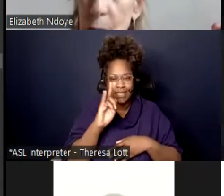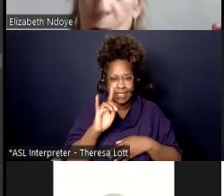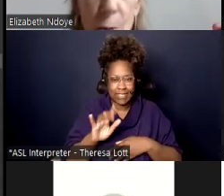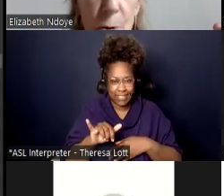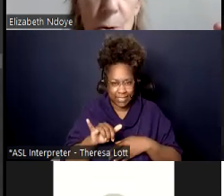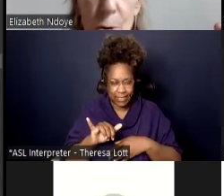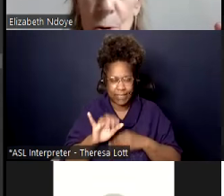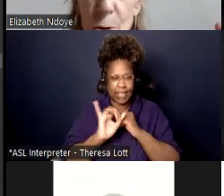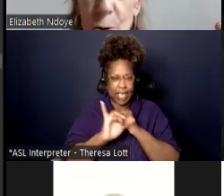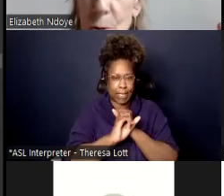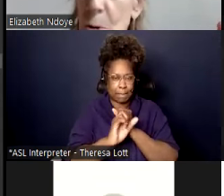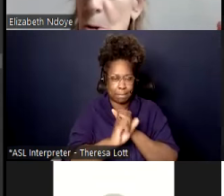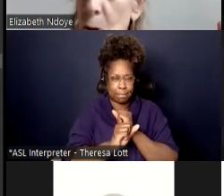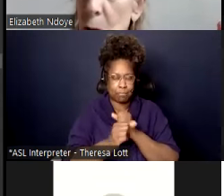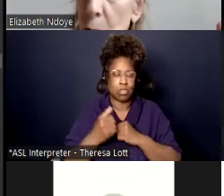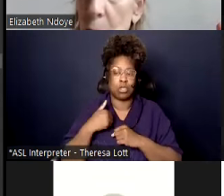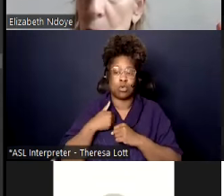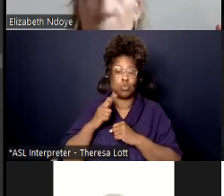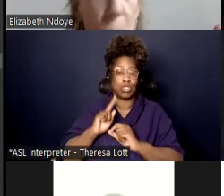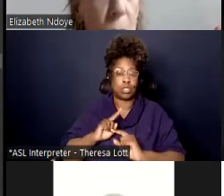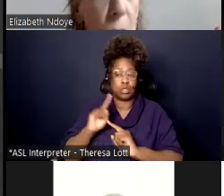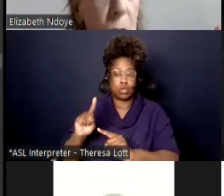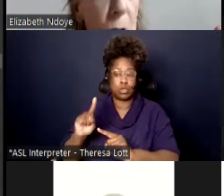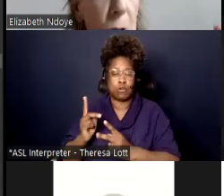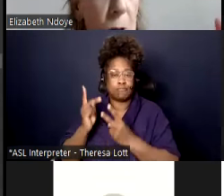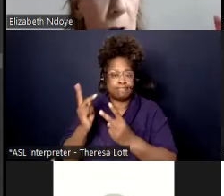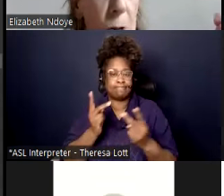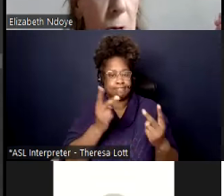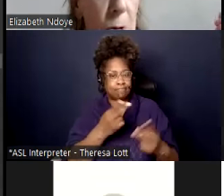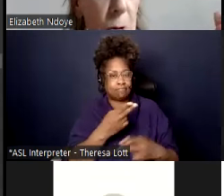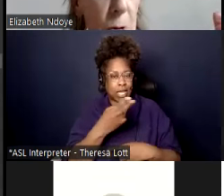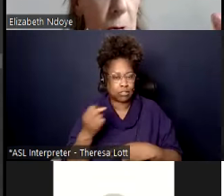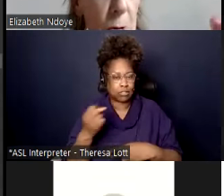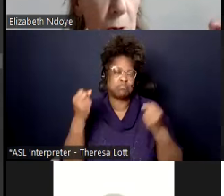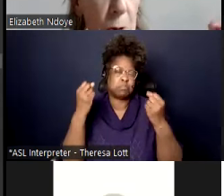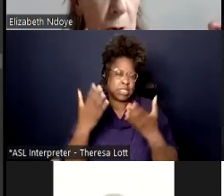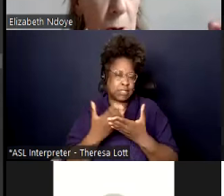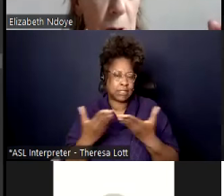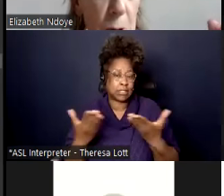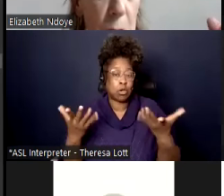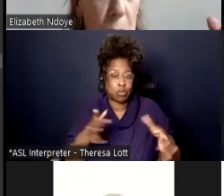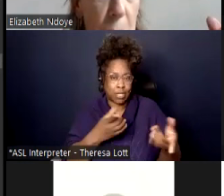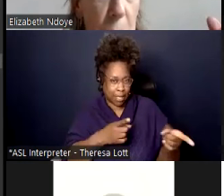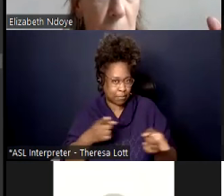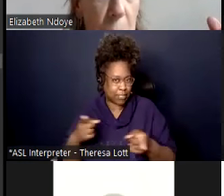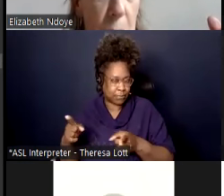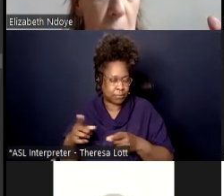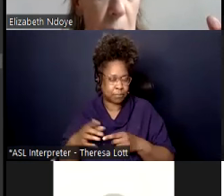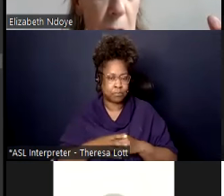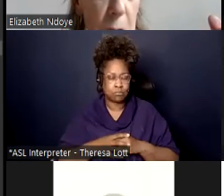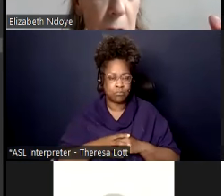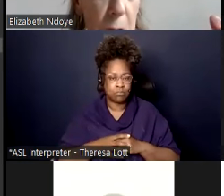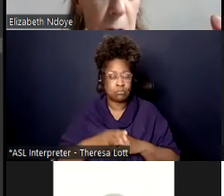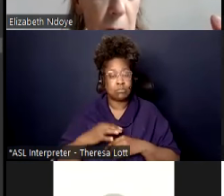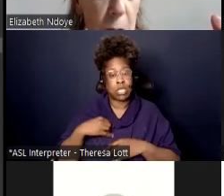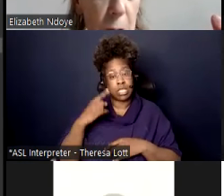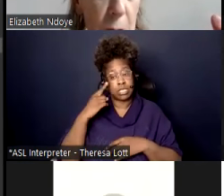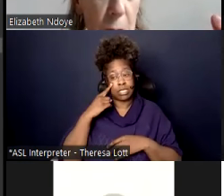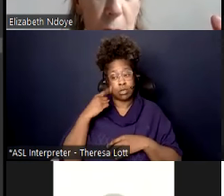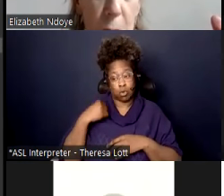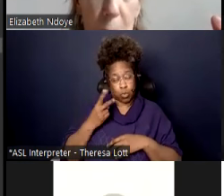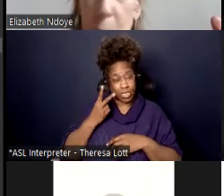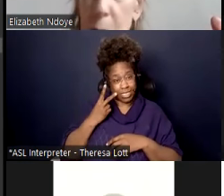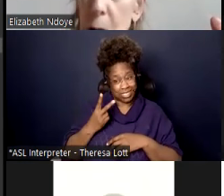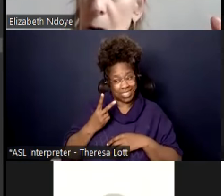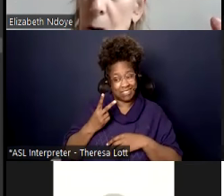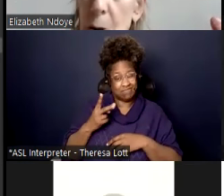Been going to the high schools. So a bunch of stuff already in the works, but really, I think this is something that we see as a real